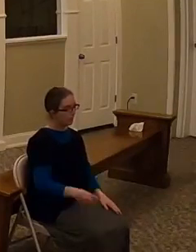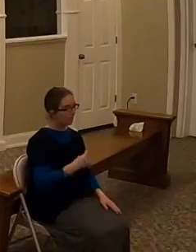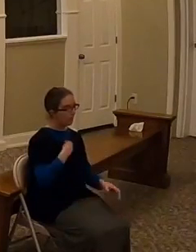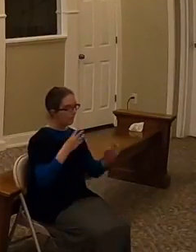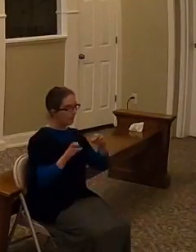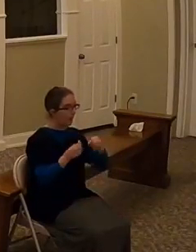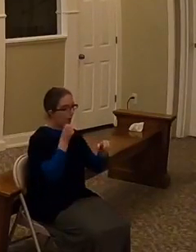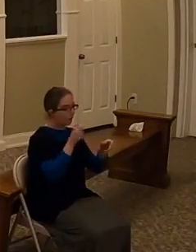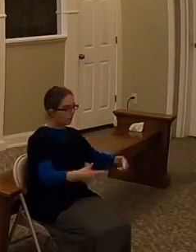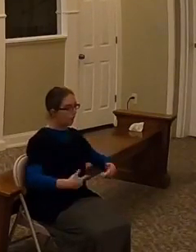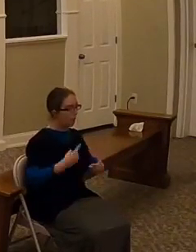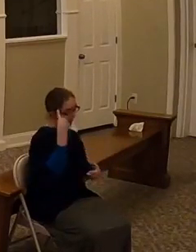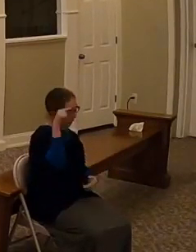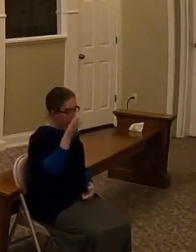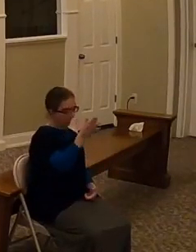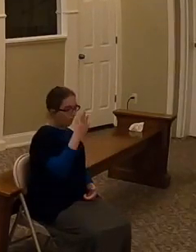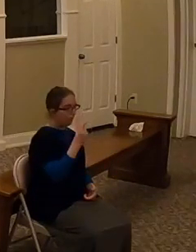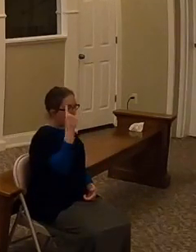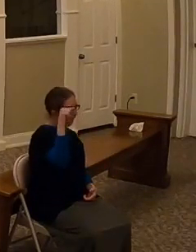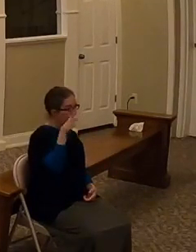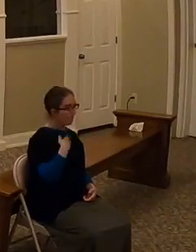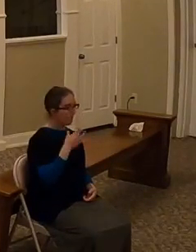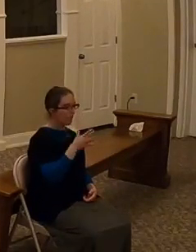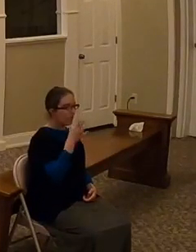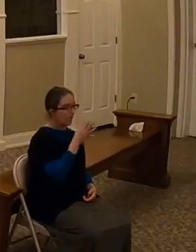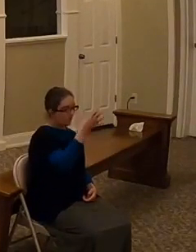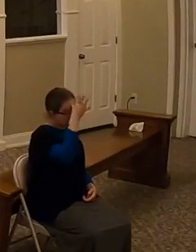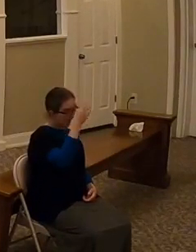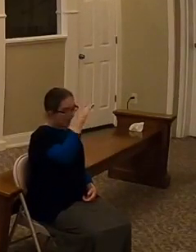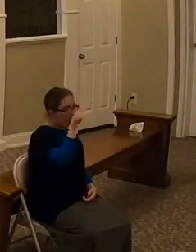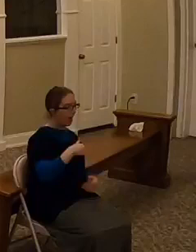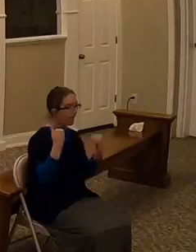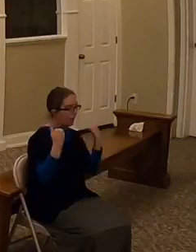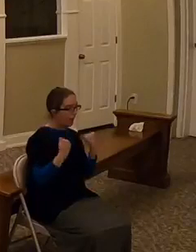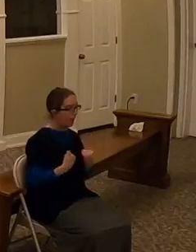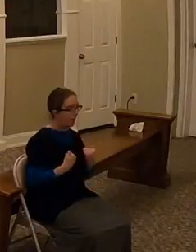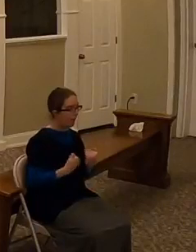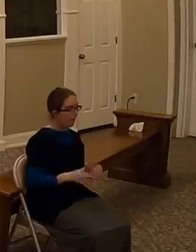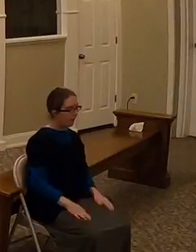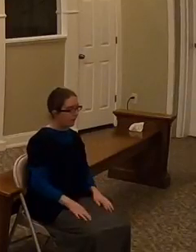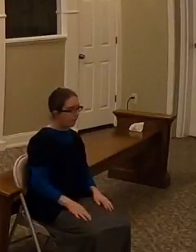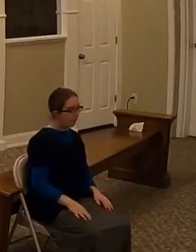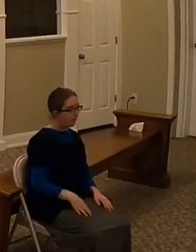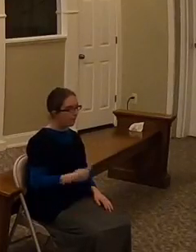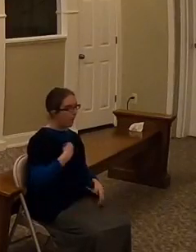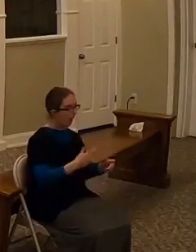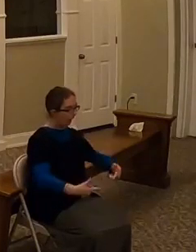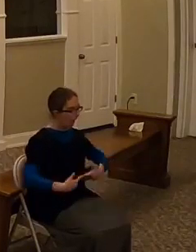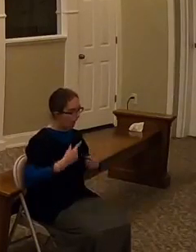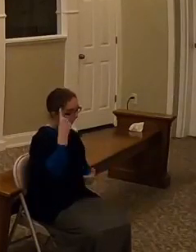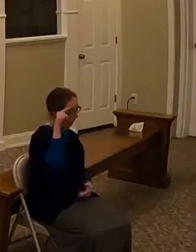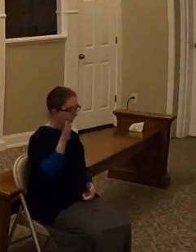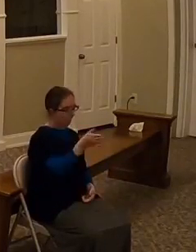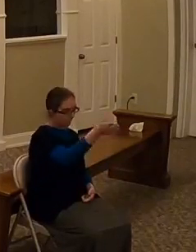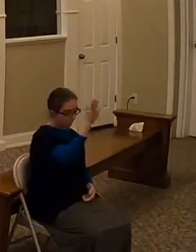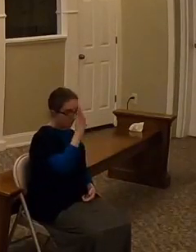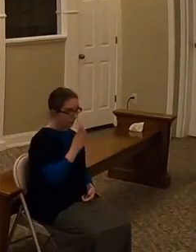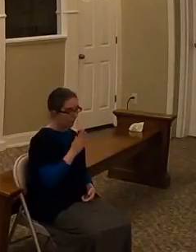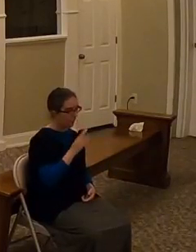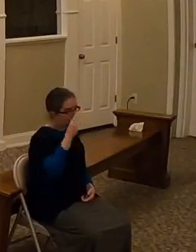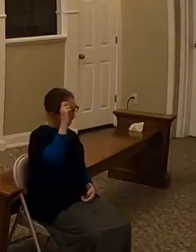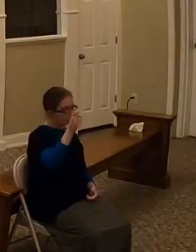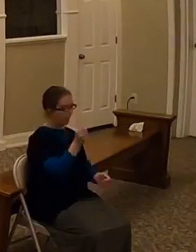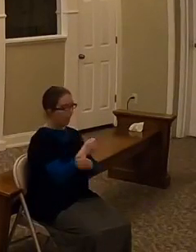I don't live for God for my mom and dad. I never have. Come on. I live for God because